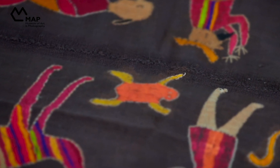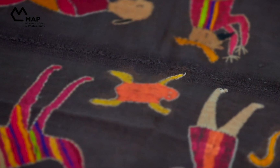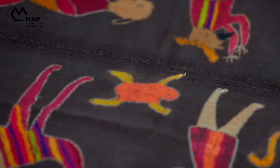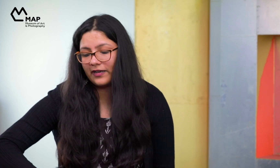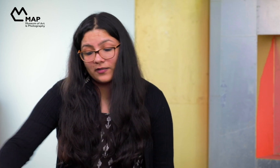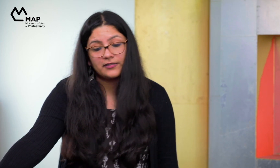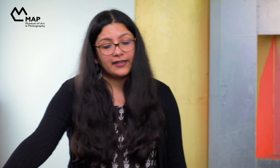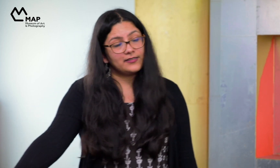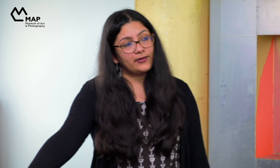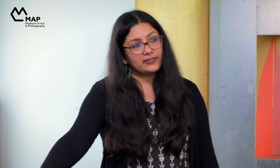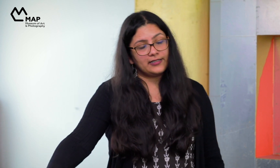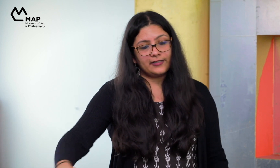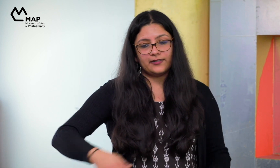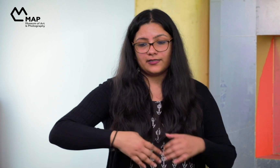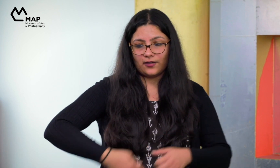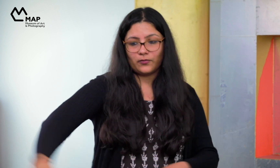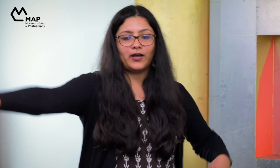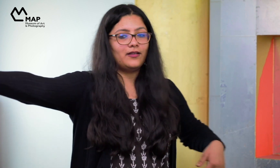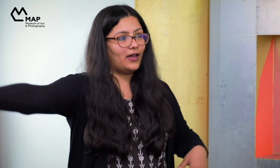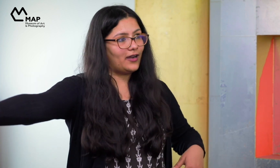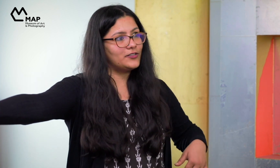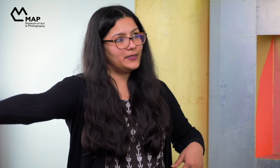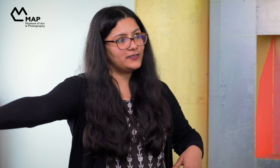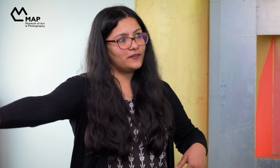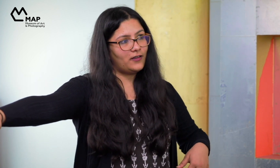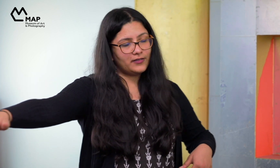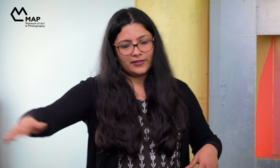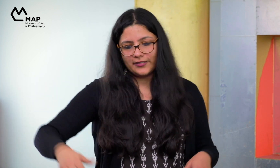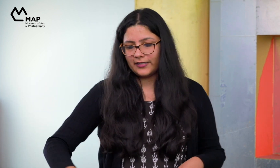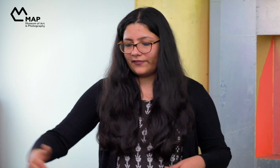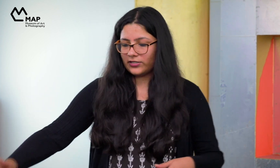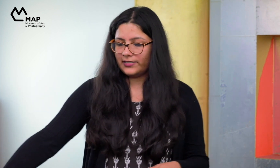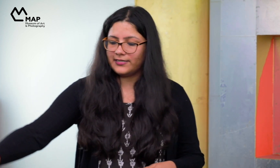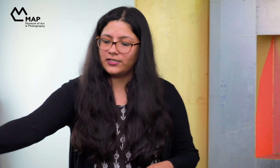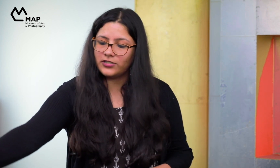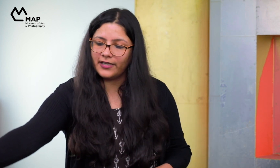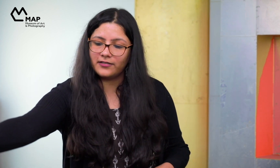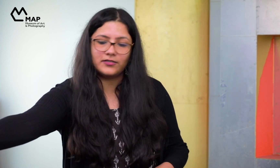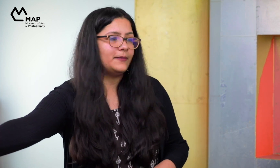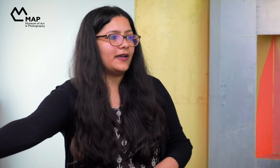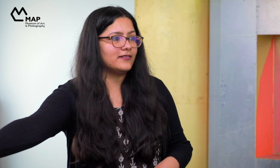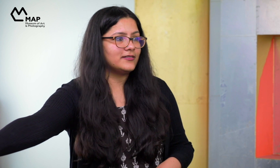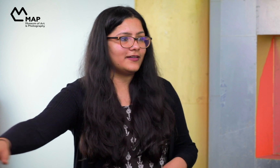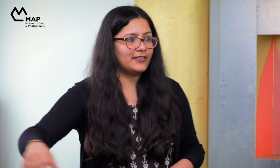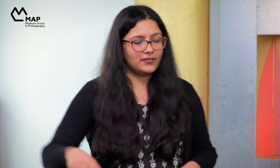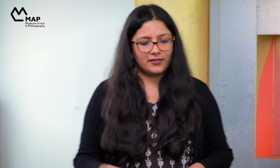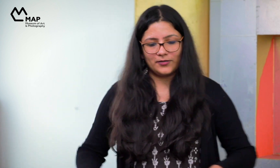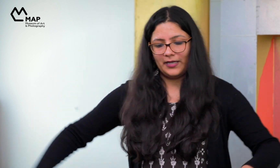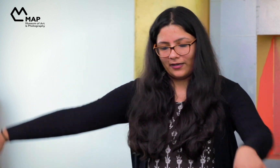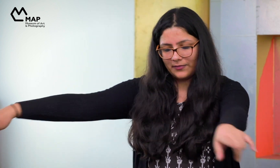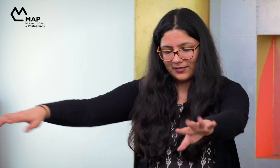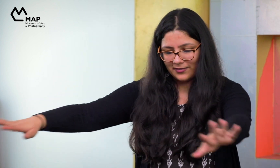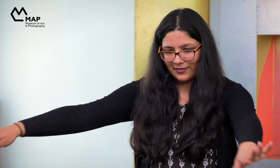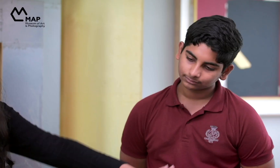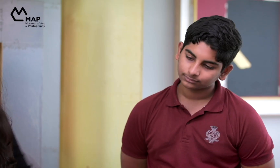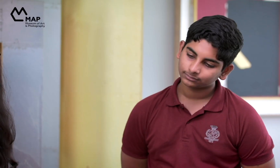Yeah. So it also tells you actually that this is not one large piece of cloth. So they've actually stitched together 3 panels, right? To